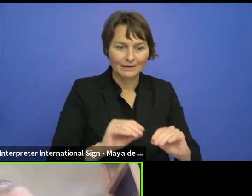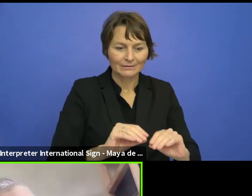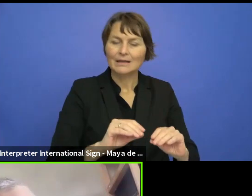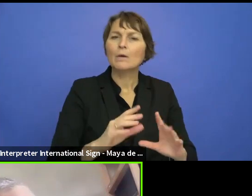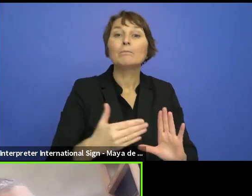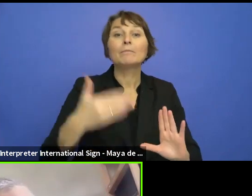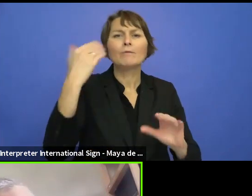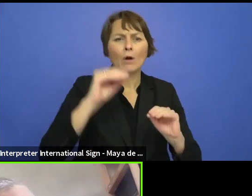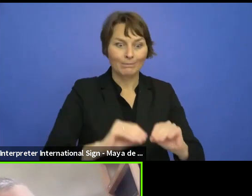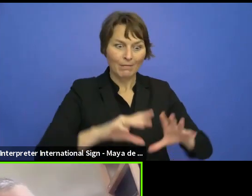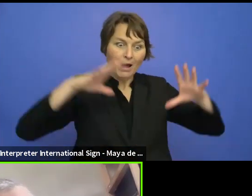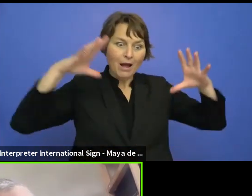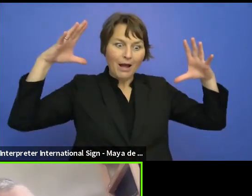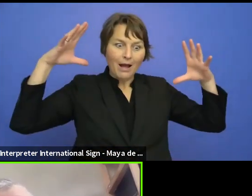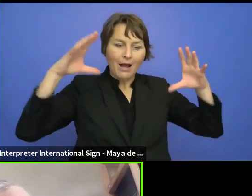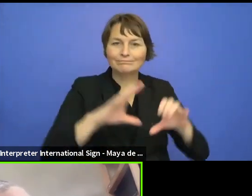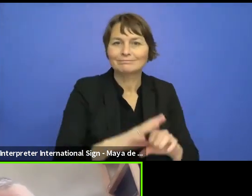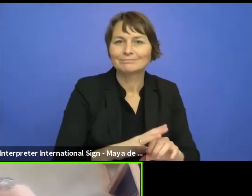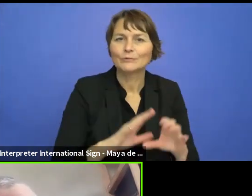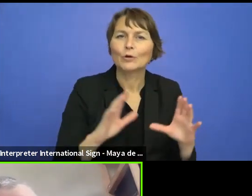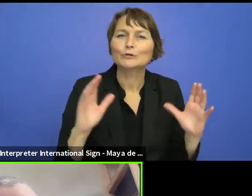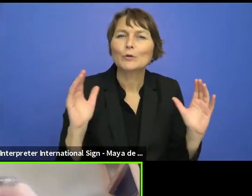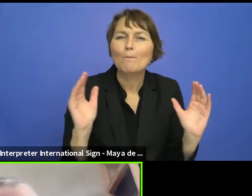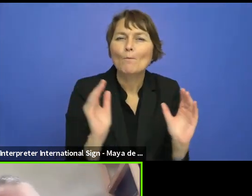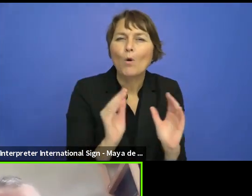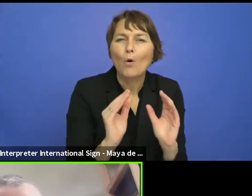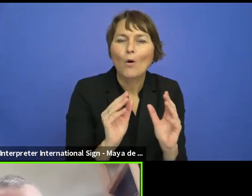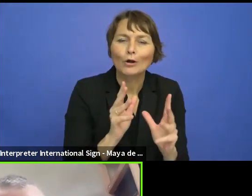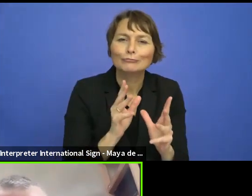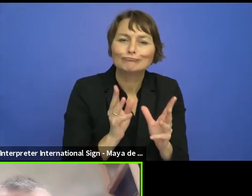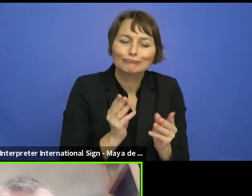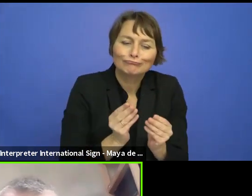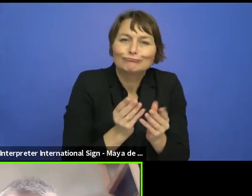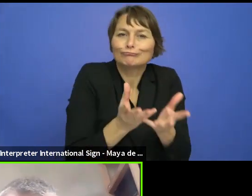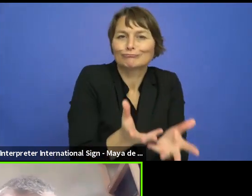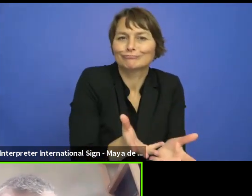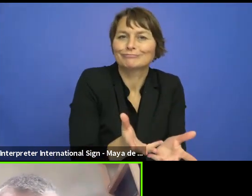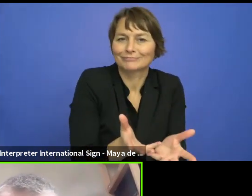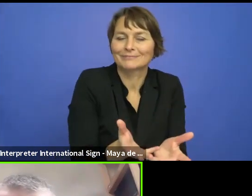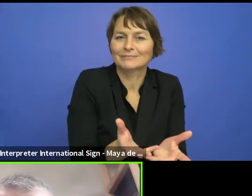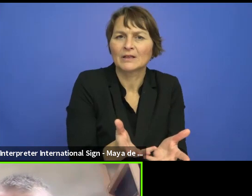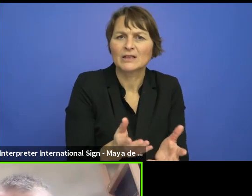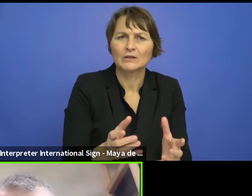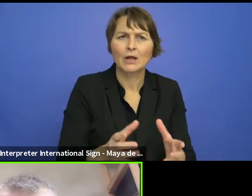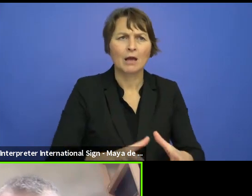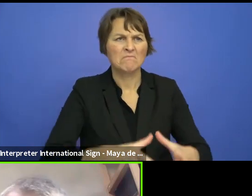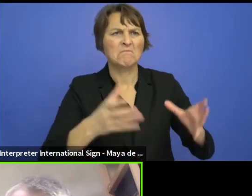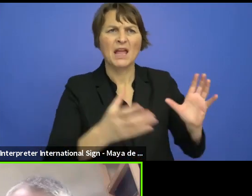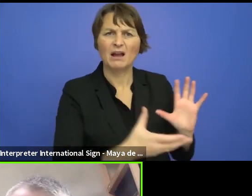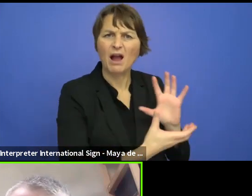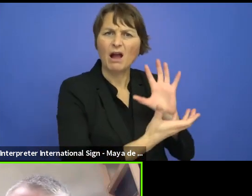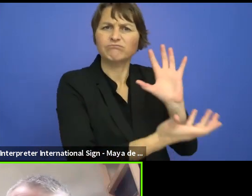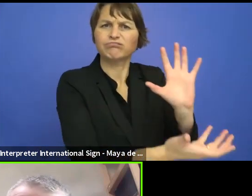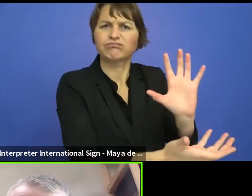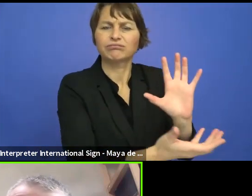trying to be like a small gesture rather than a bigger one. And I think